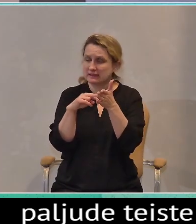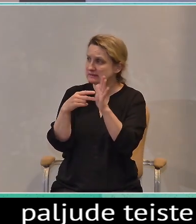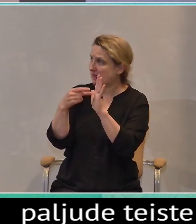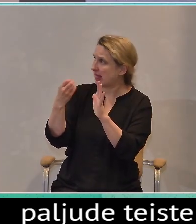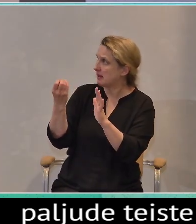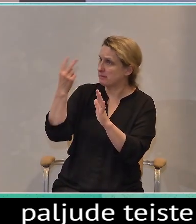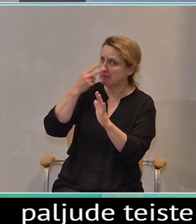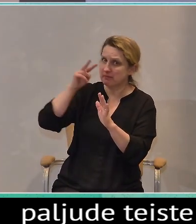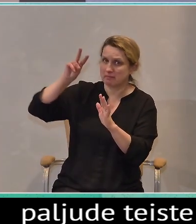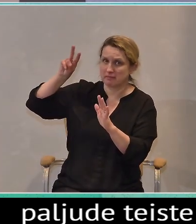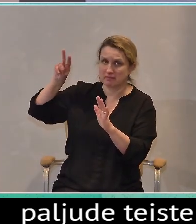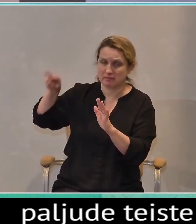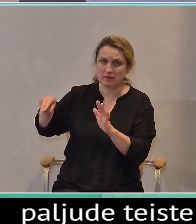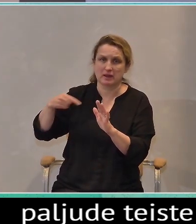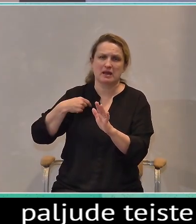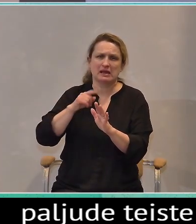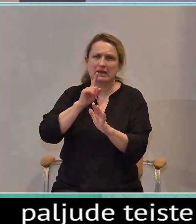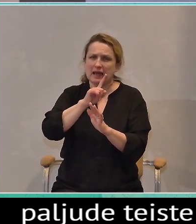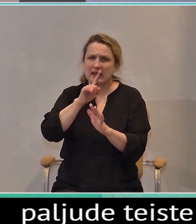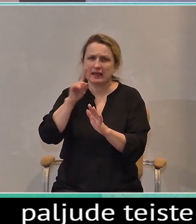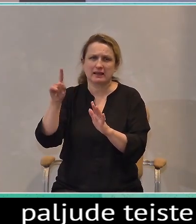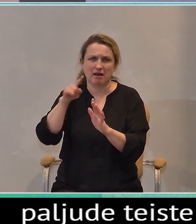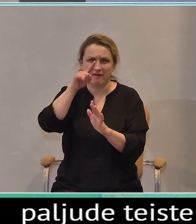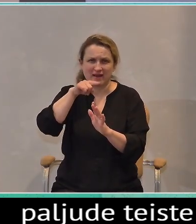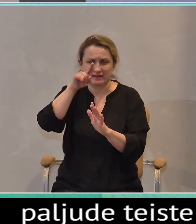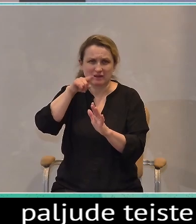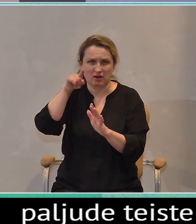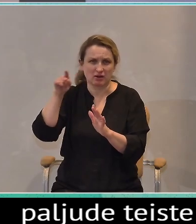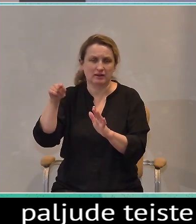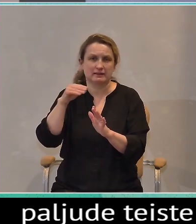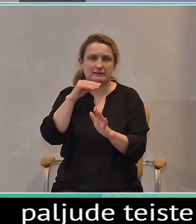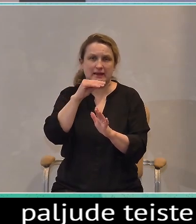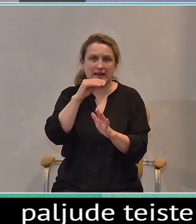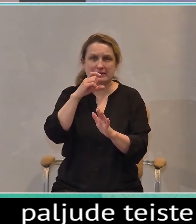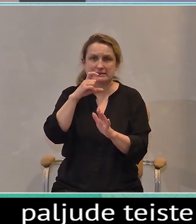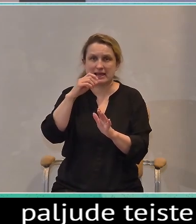mean is, if you look at the scheme up there,